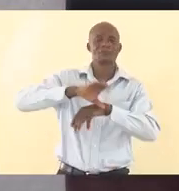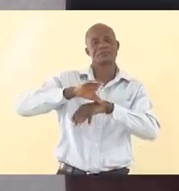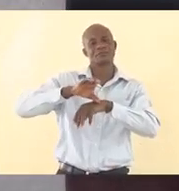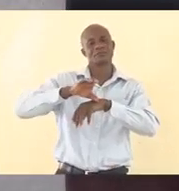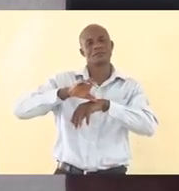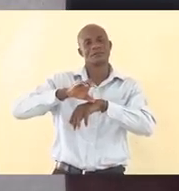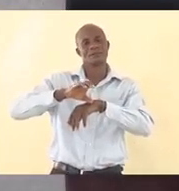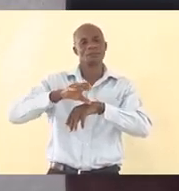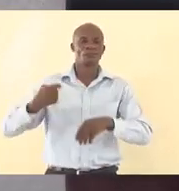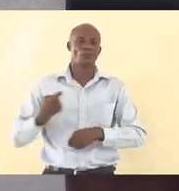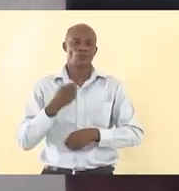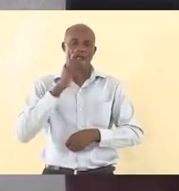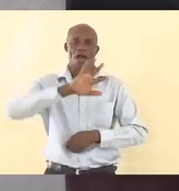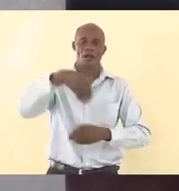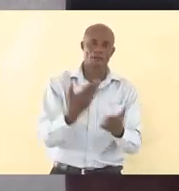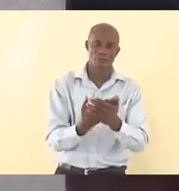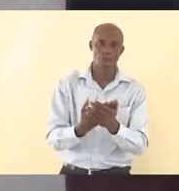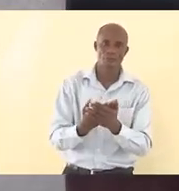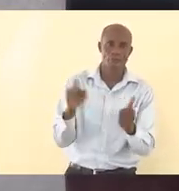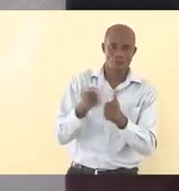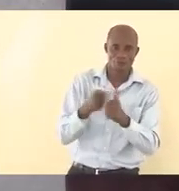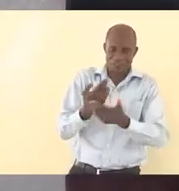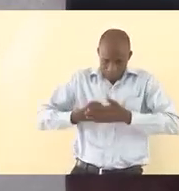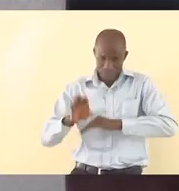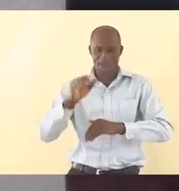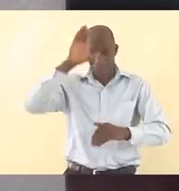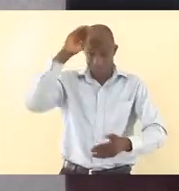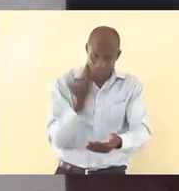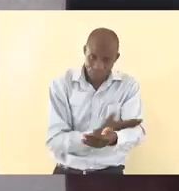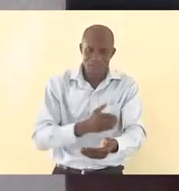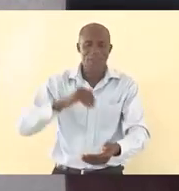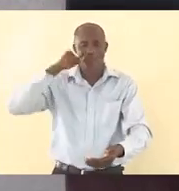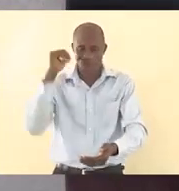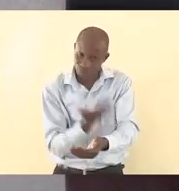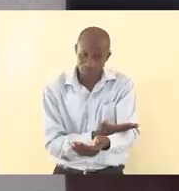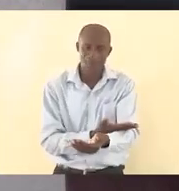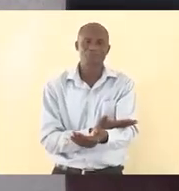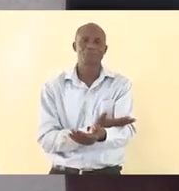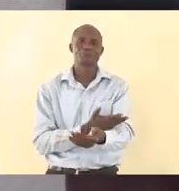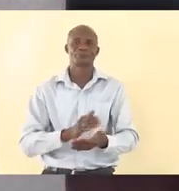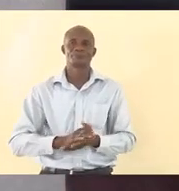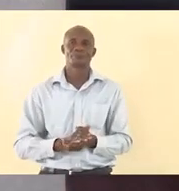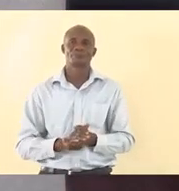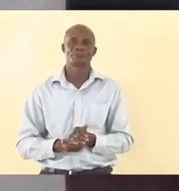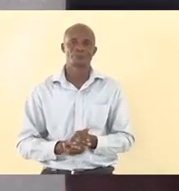We are all firstborn sons and firstborn daughters. Ada,